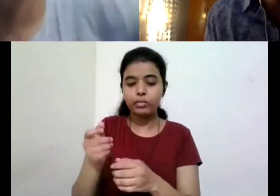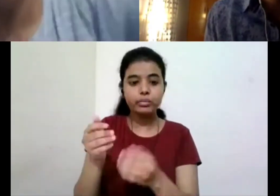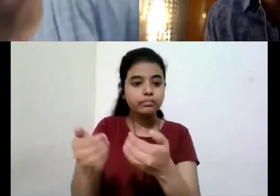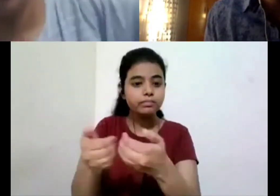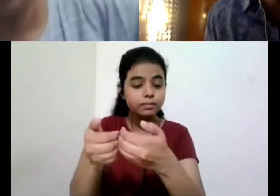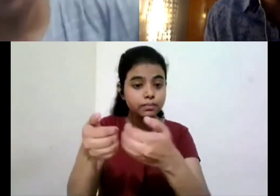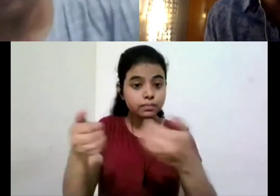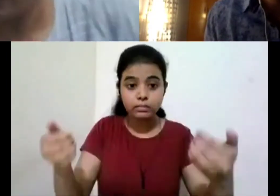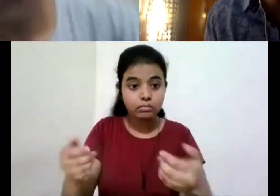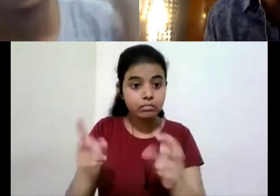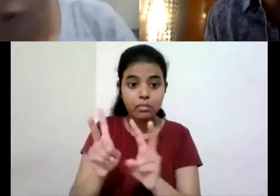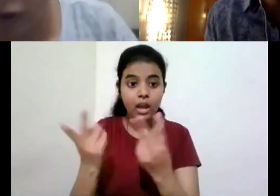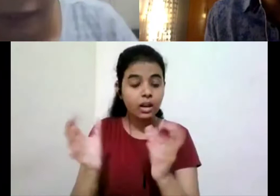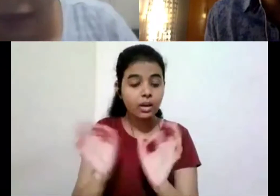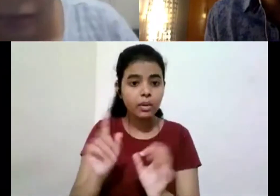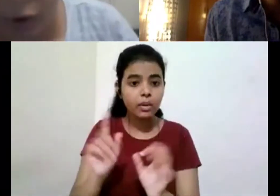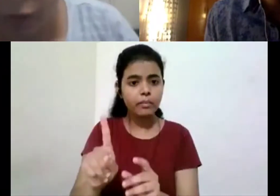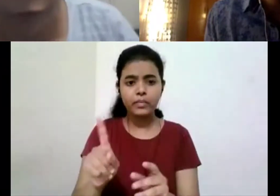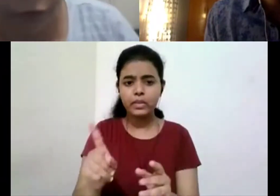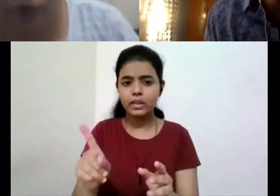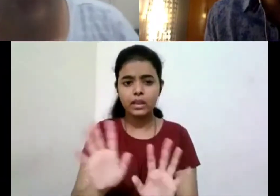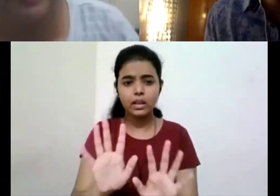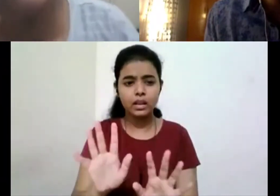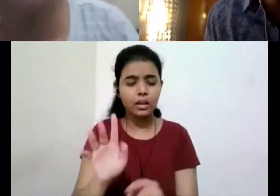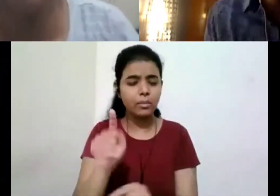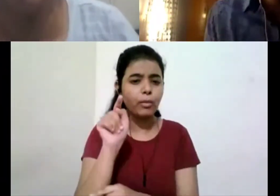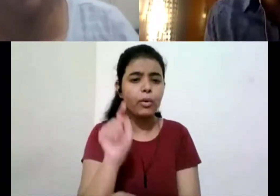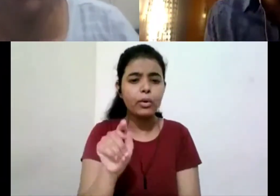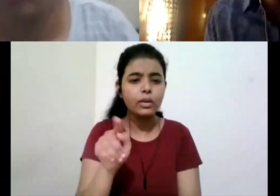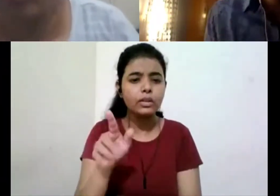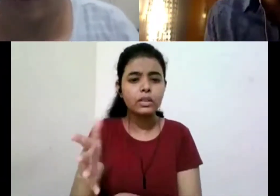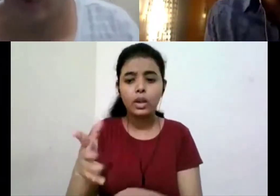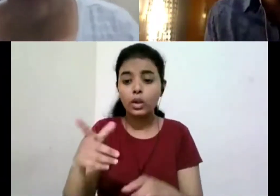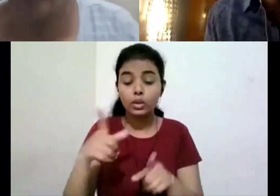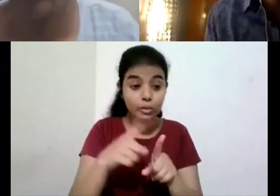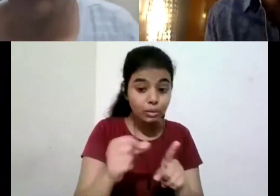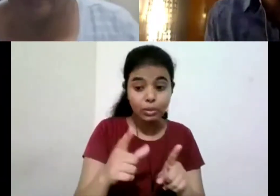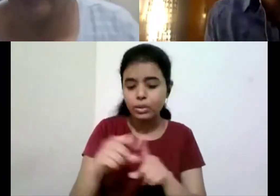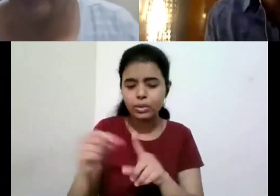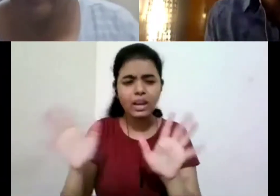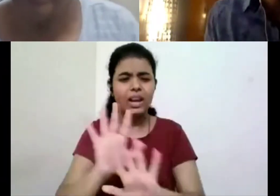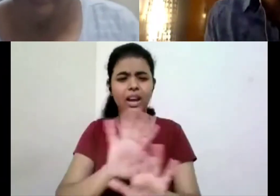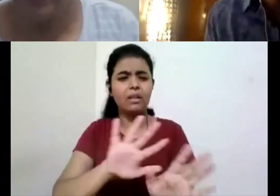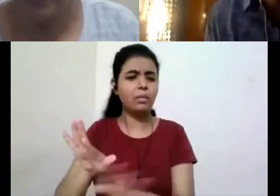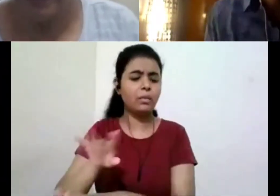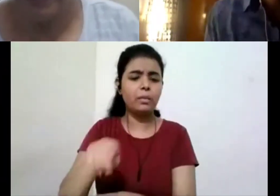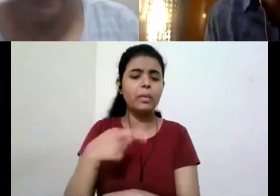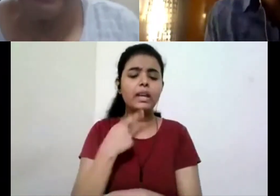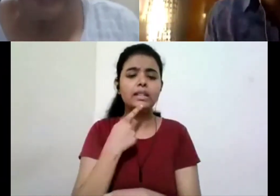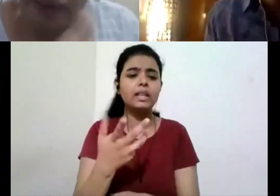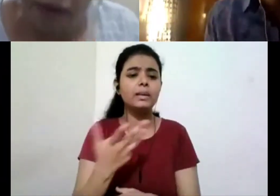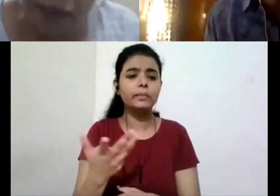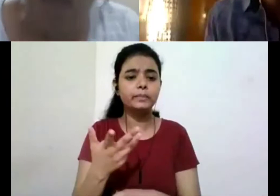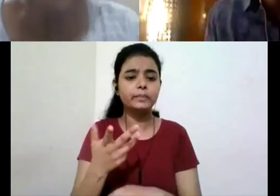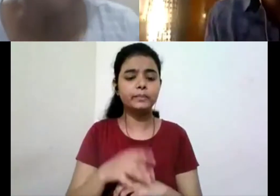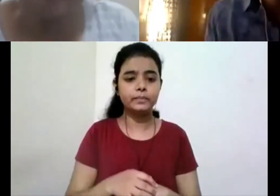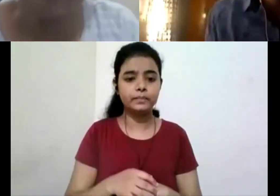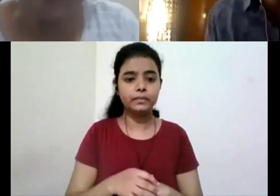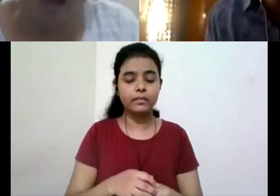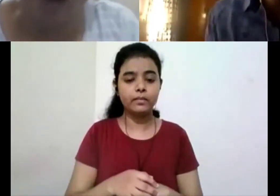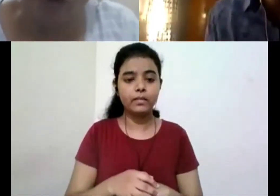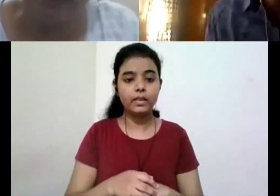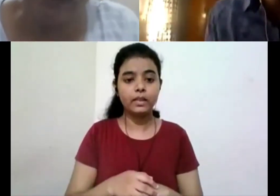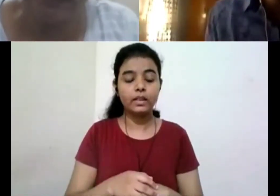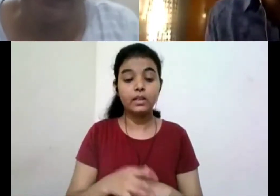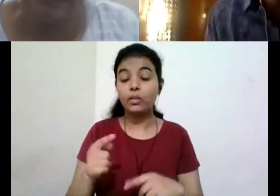no different for this individual, not in terms of, you know, the things he could do and not do. I'm not onto that. And a large part of